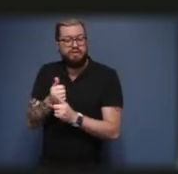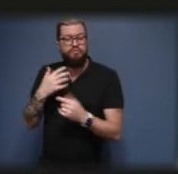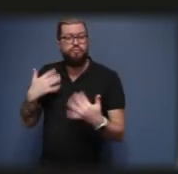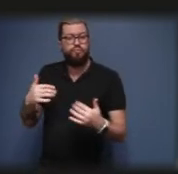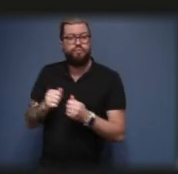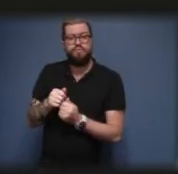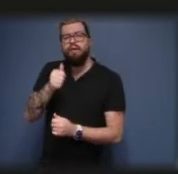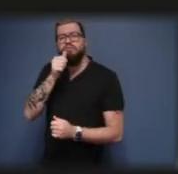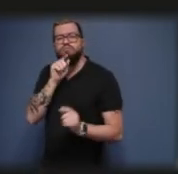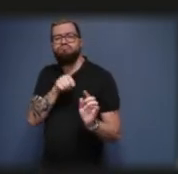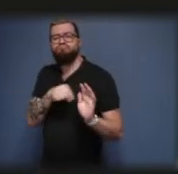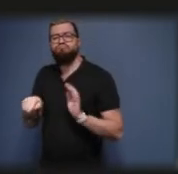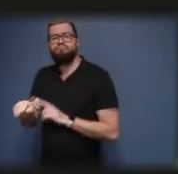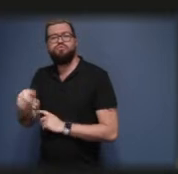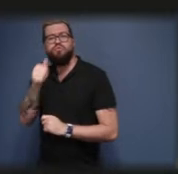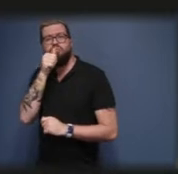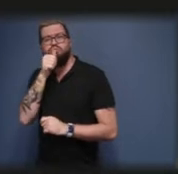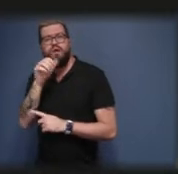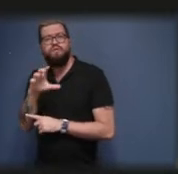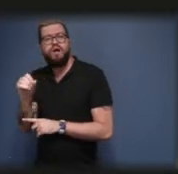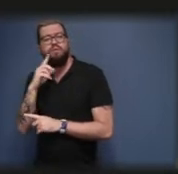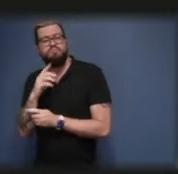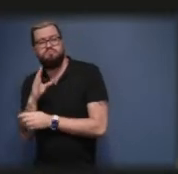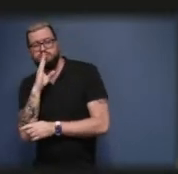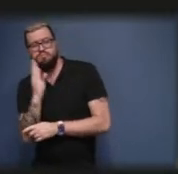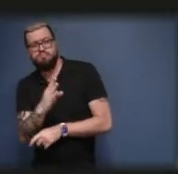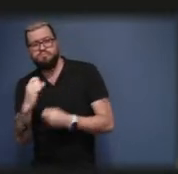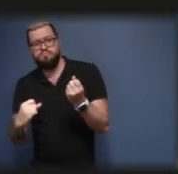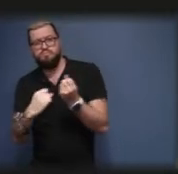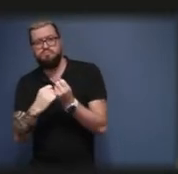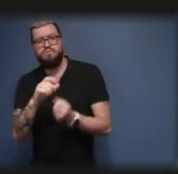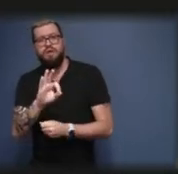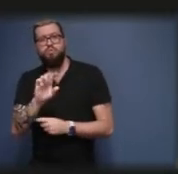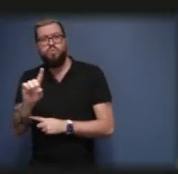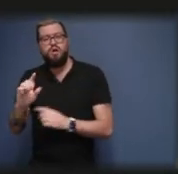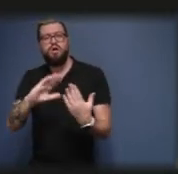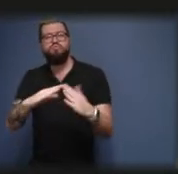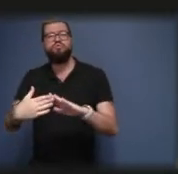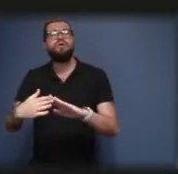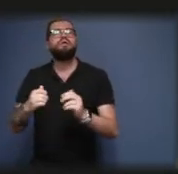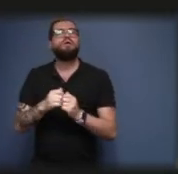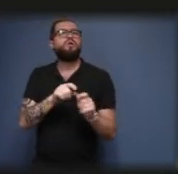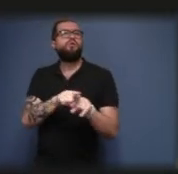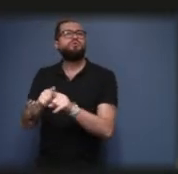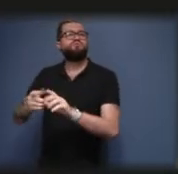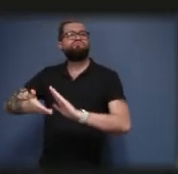with a company that directly supports the 911 community. He also runs a